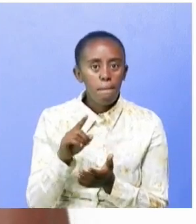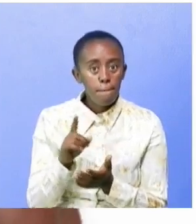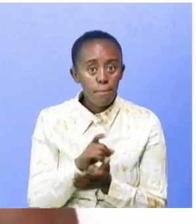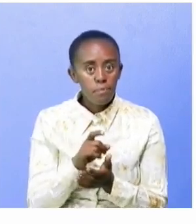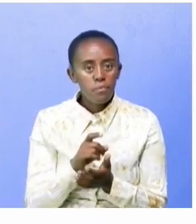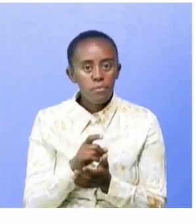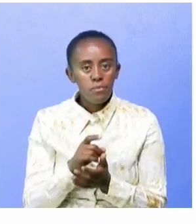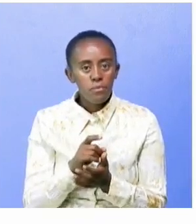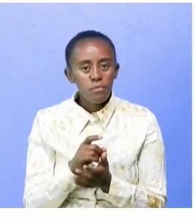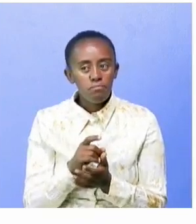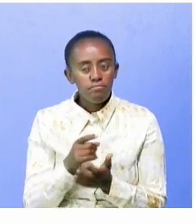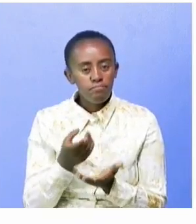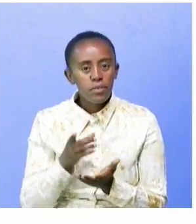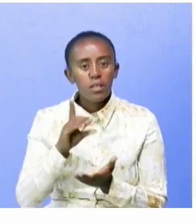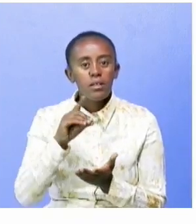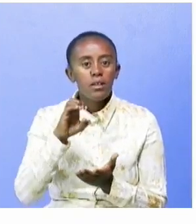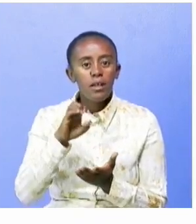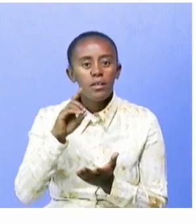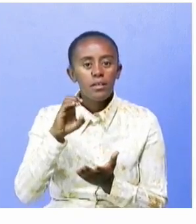dedicated.